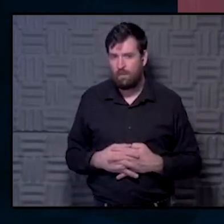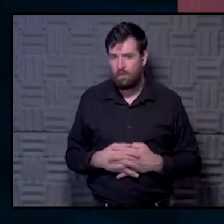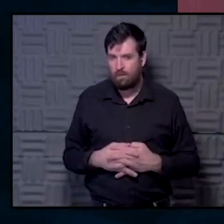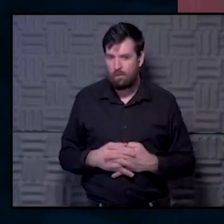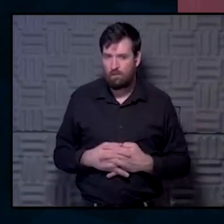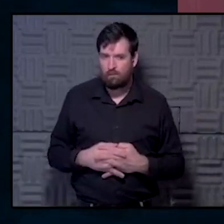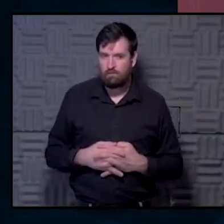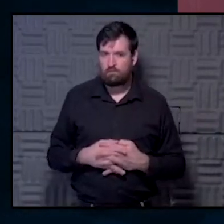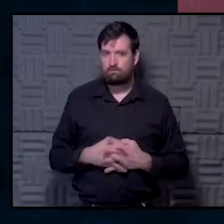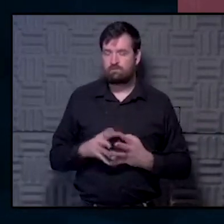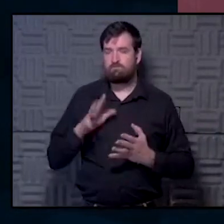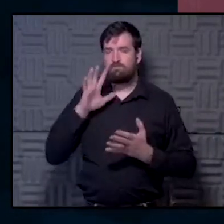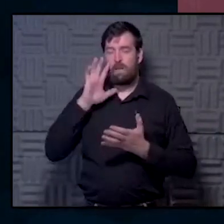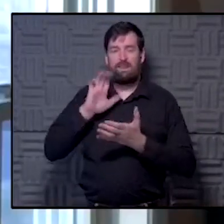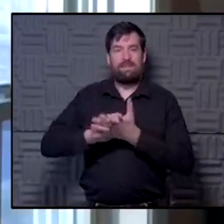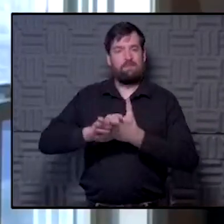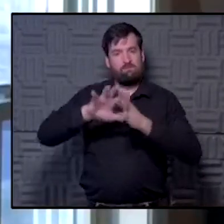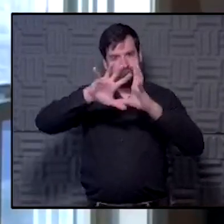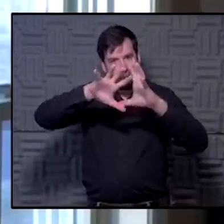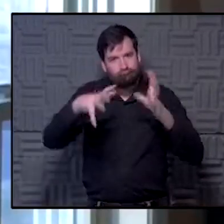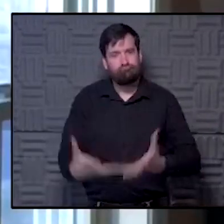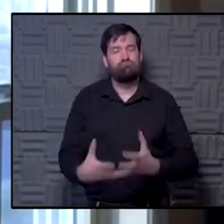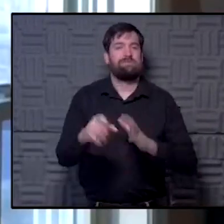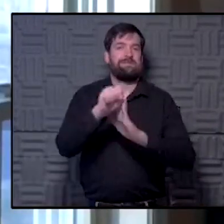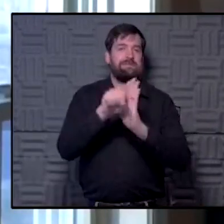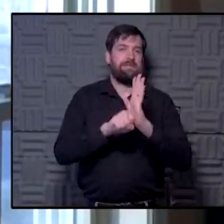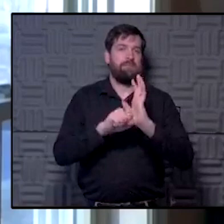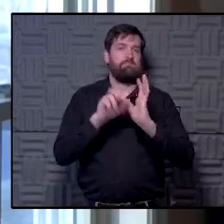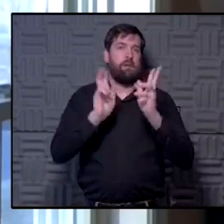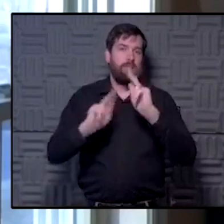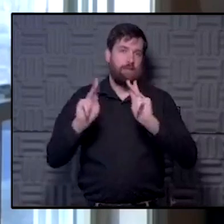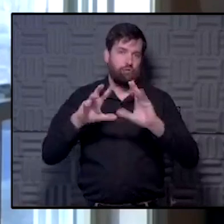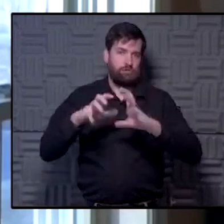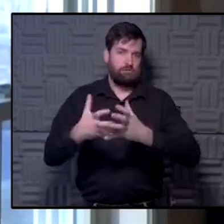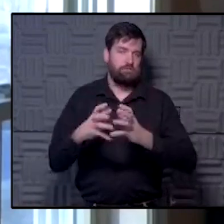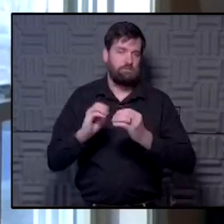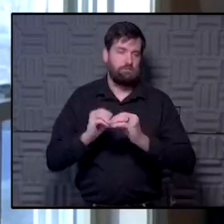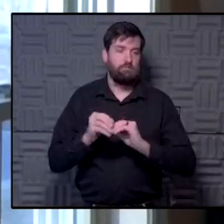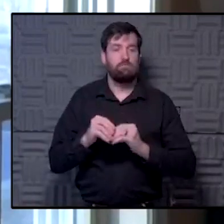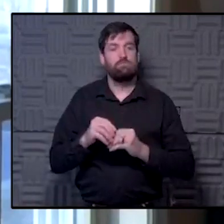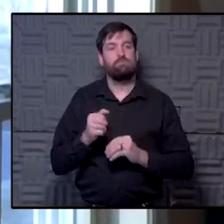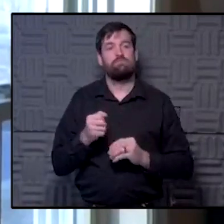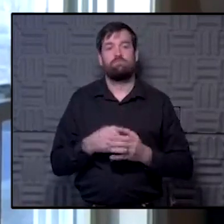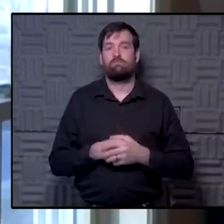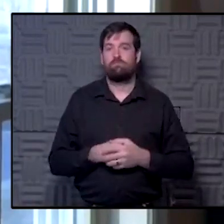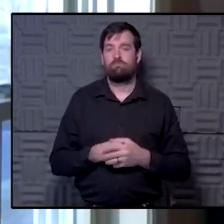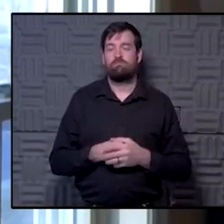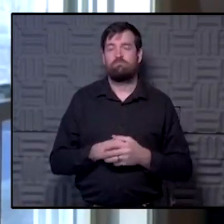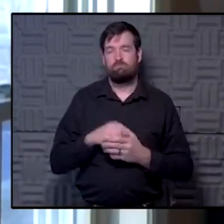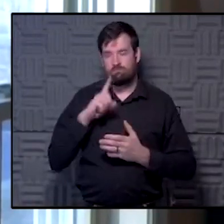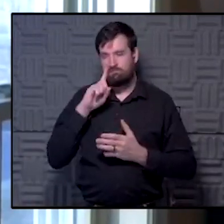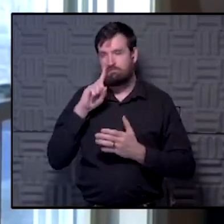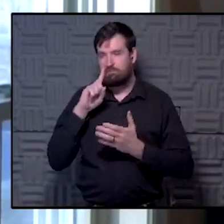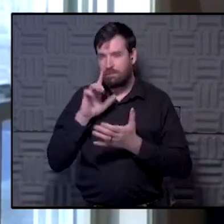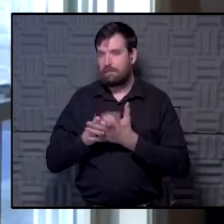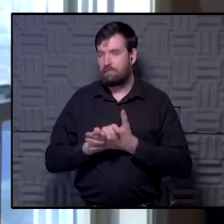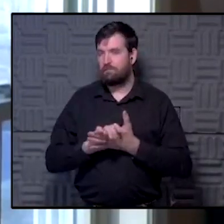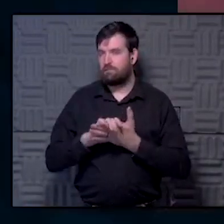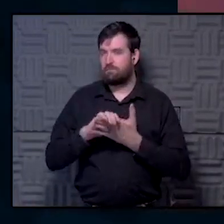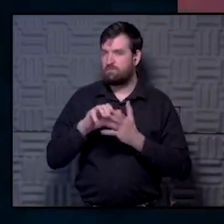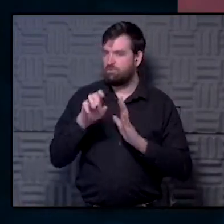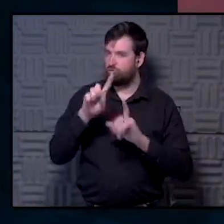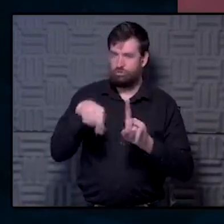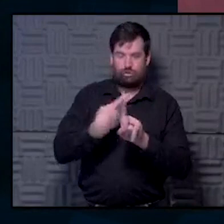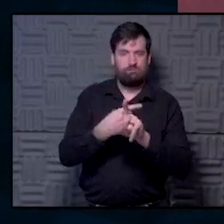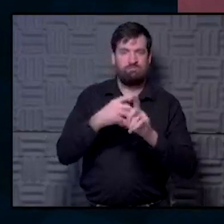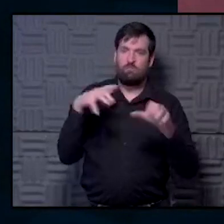it is just state population. There were a number of different strategies that were considered, but state population, I believe, is what we do it on, the